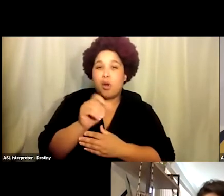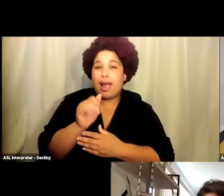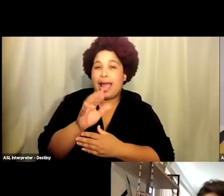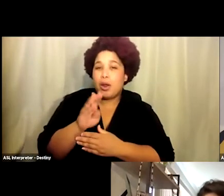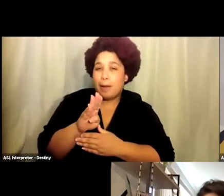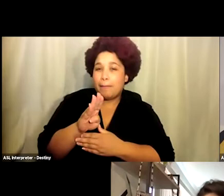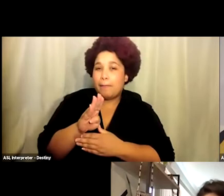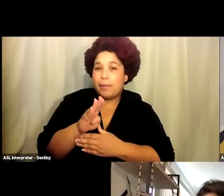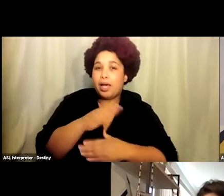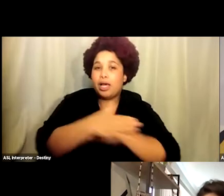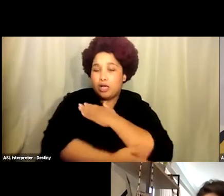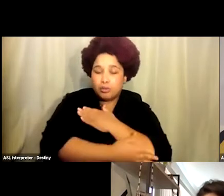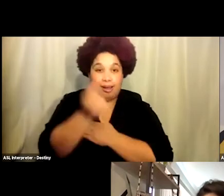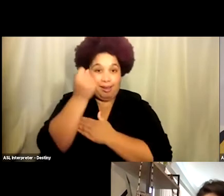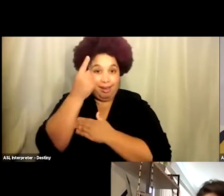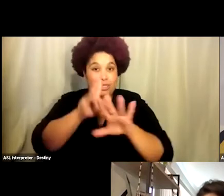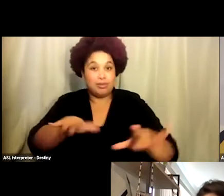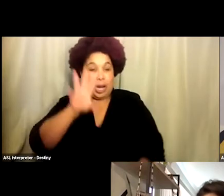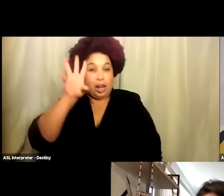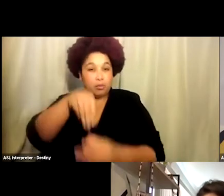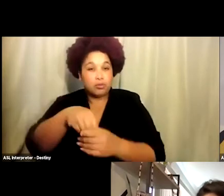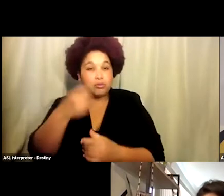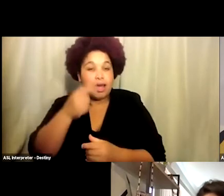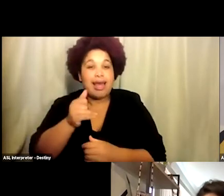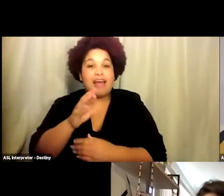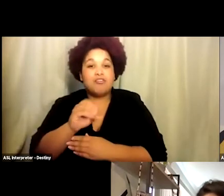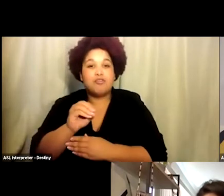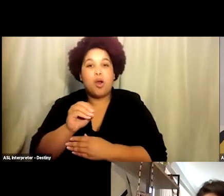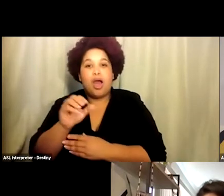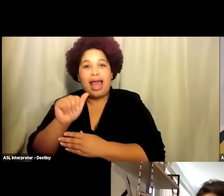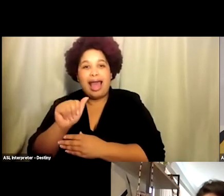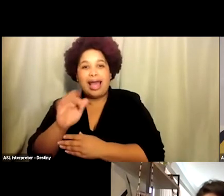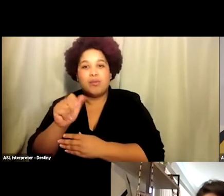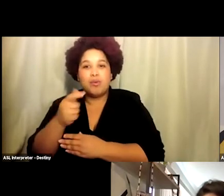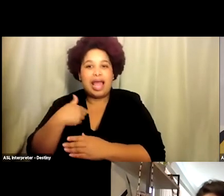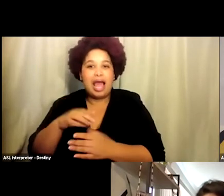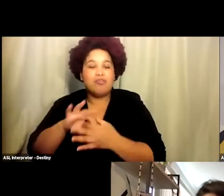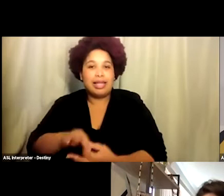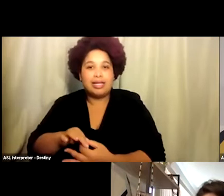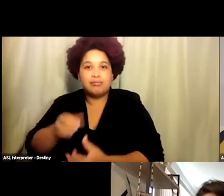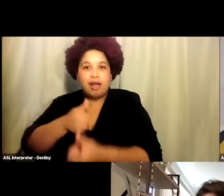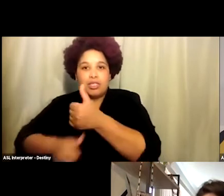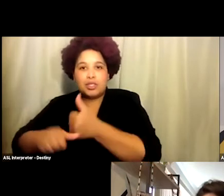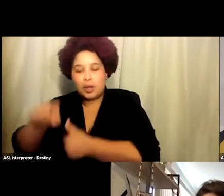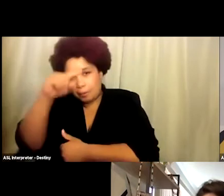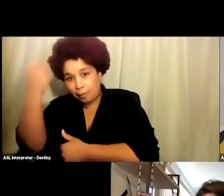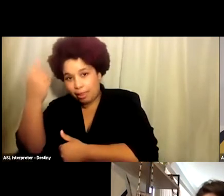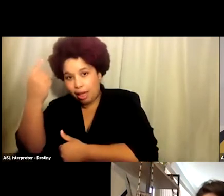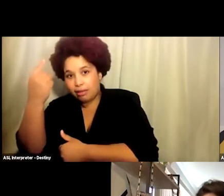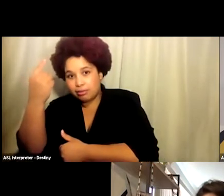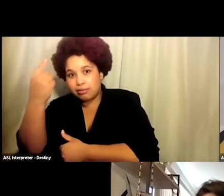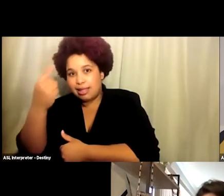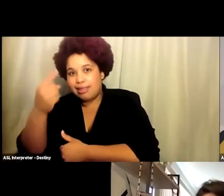of casting and diversity, equity, inclusion, we recognize Afro-Arabs have status in casting and D&I under Black hiring practices and